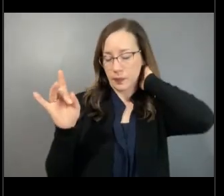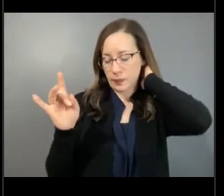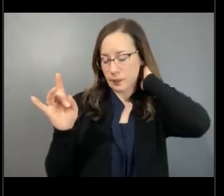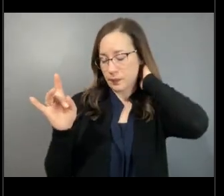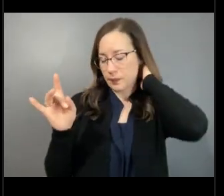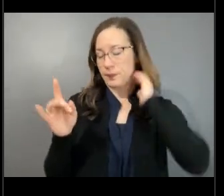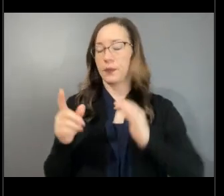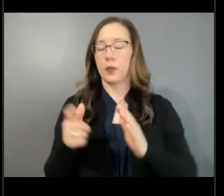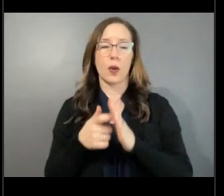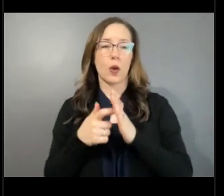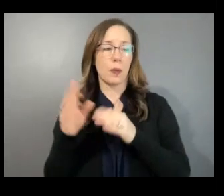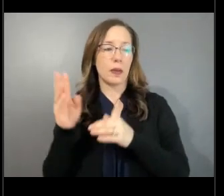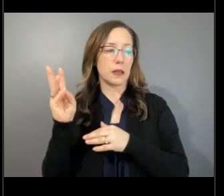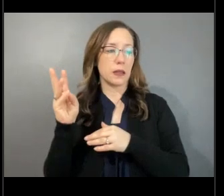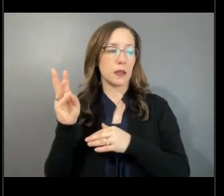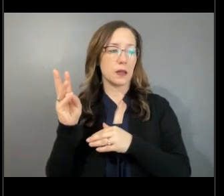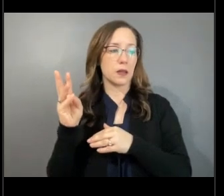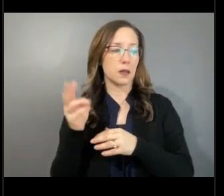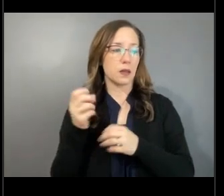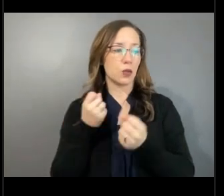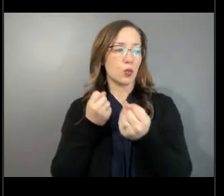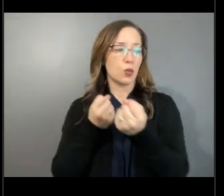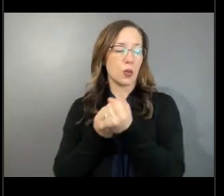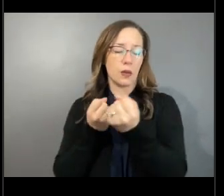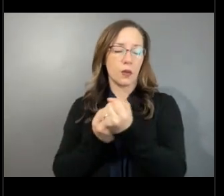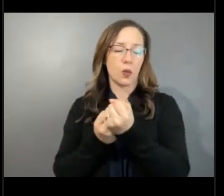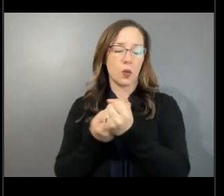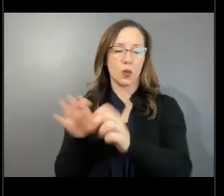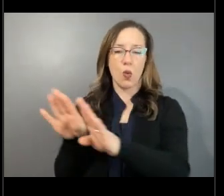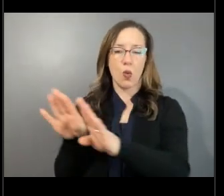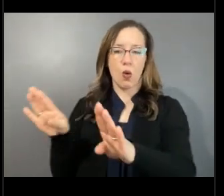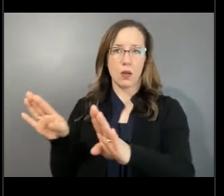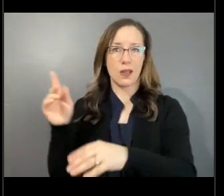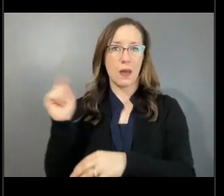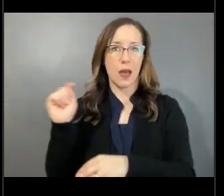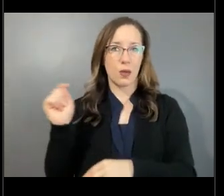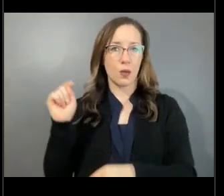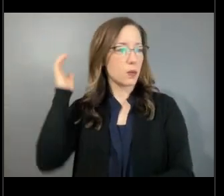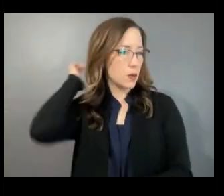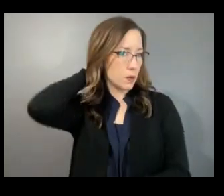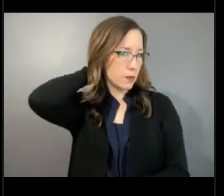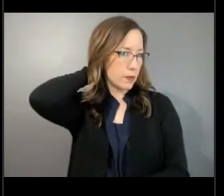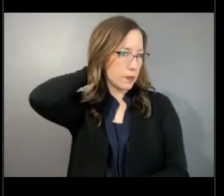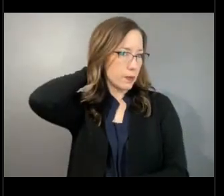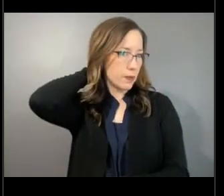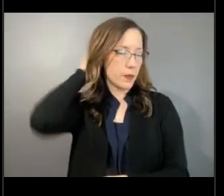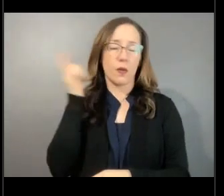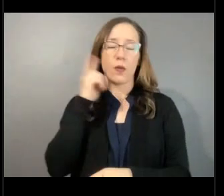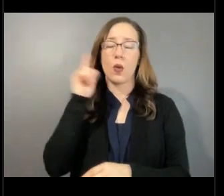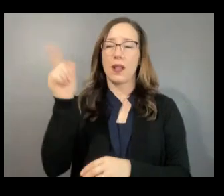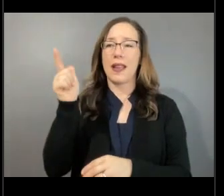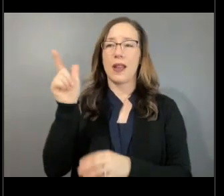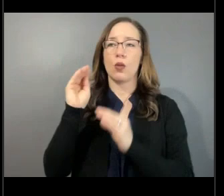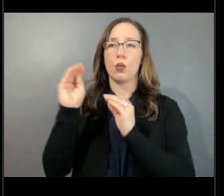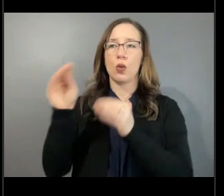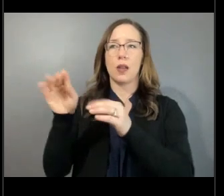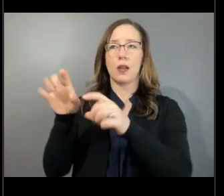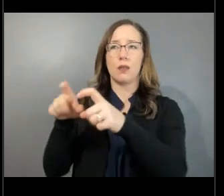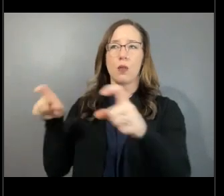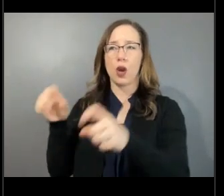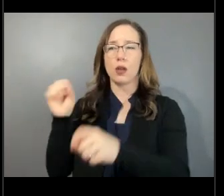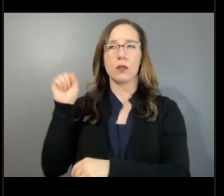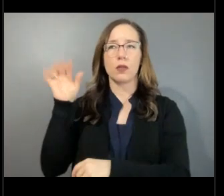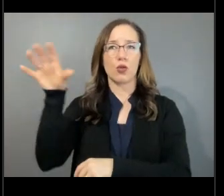6, reinforced walls in bathrooms for the later installation of grab bars.